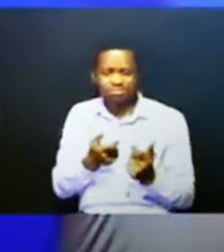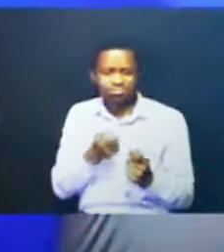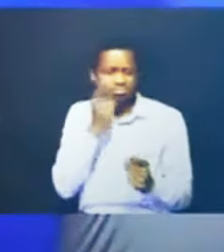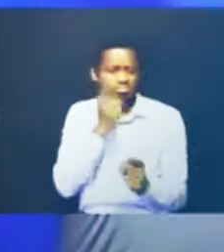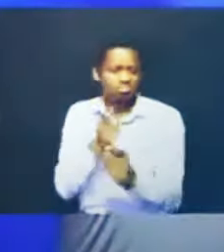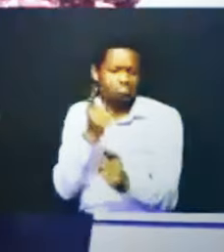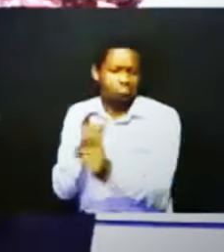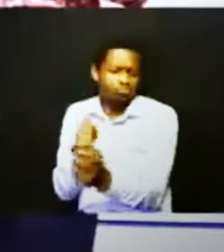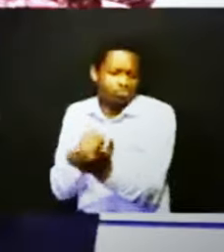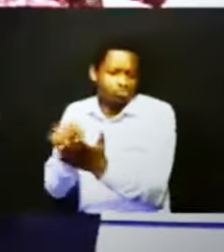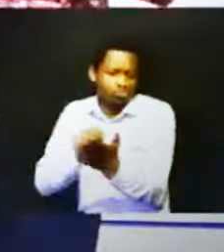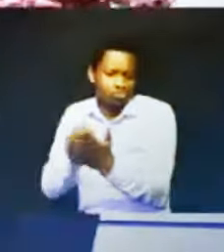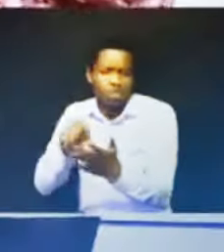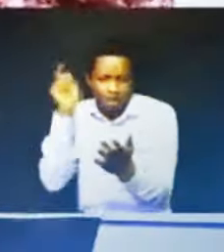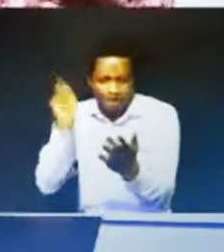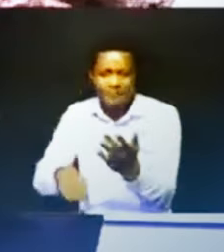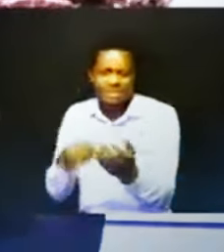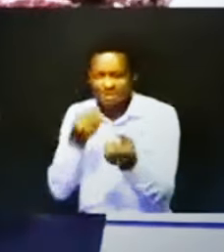should